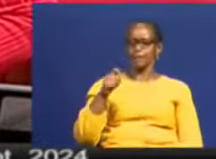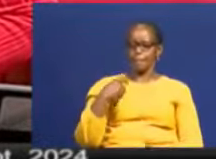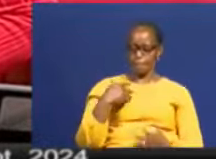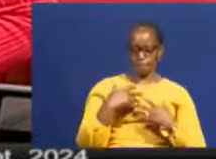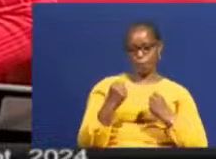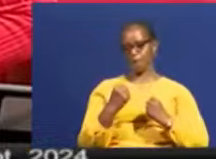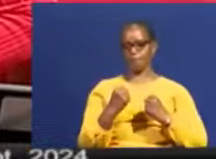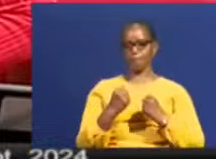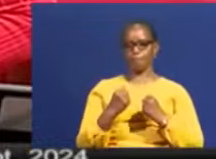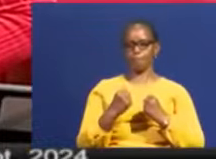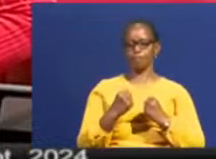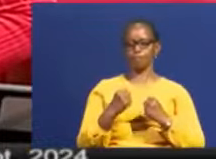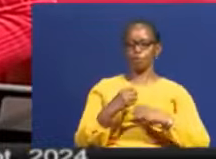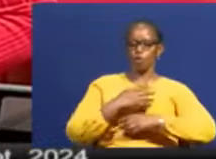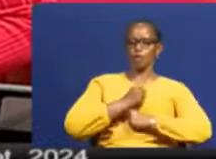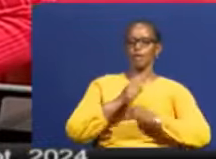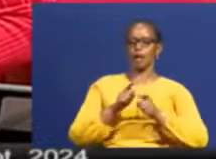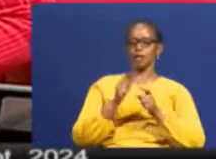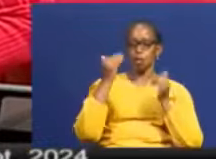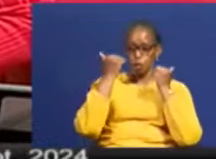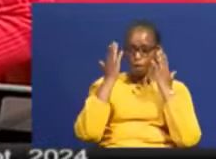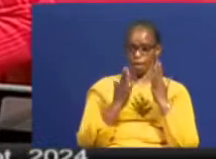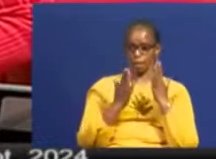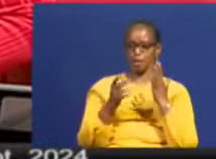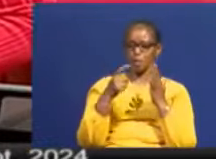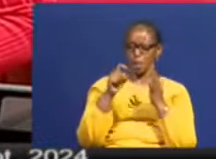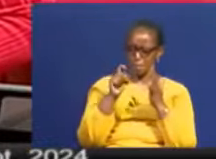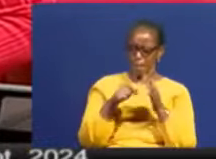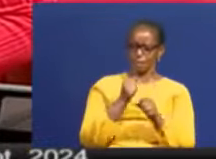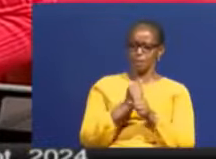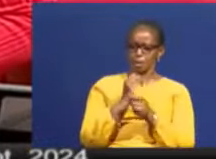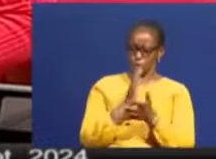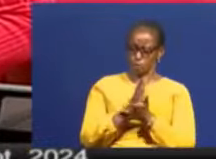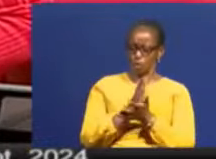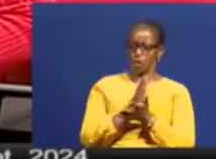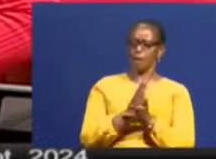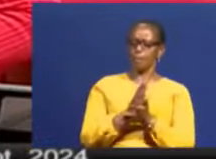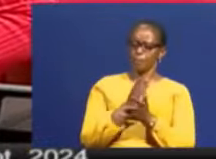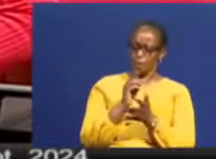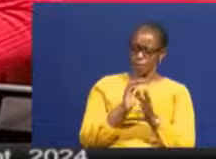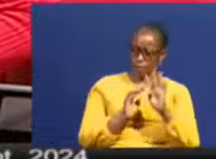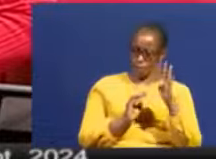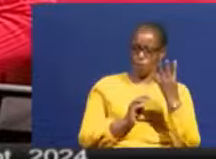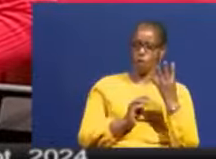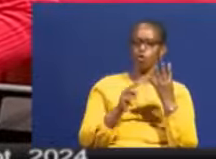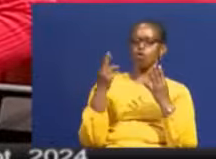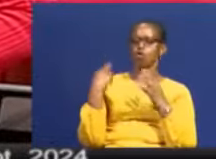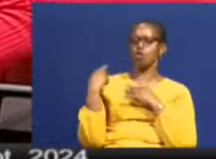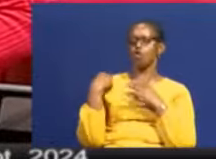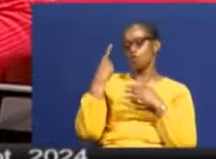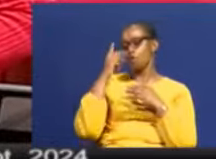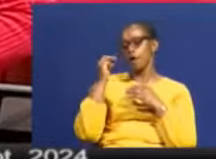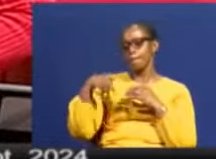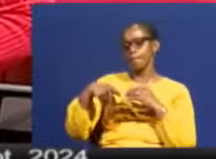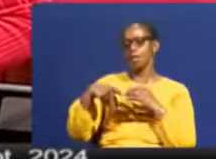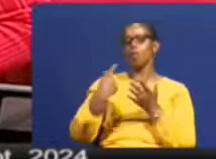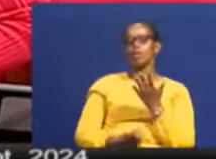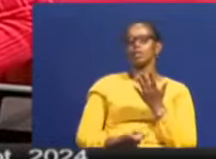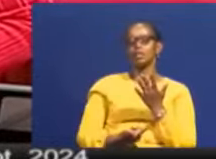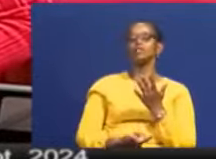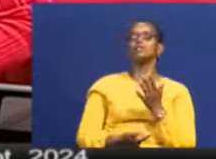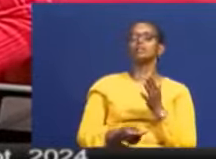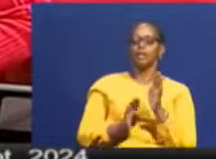one legacy we must leave in this house, is to entrench the fourth role of a member of parliament in this country,